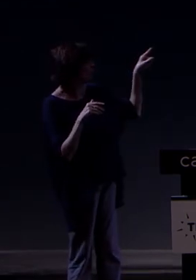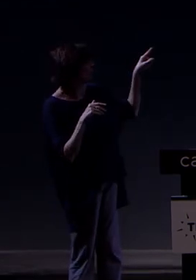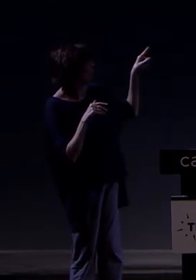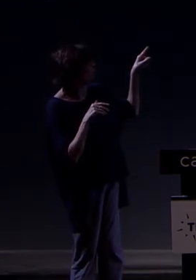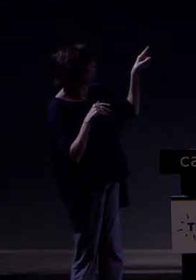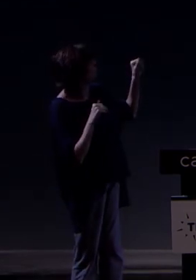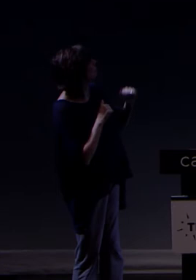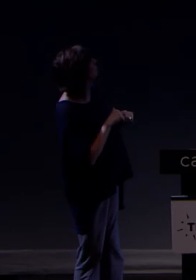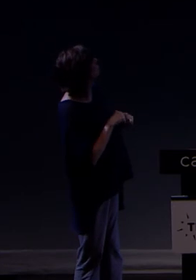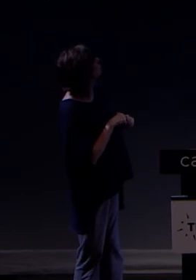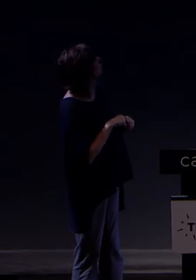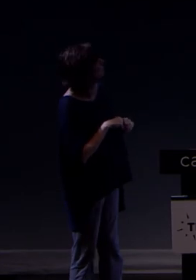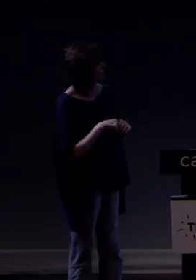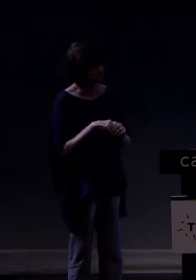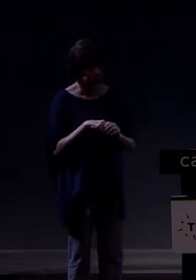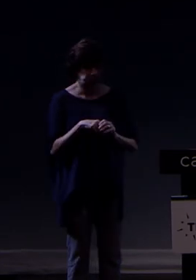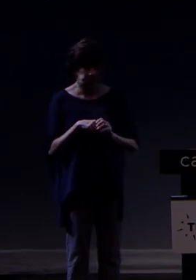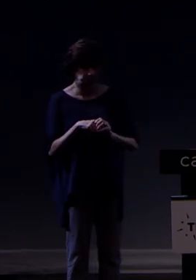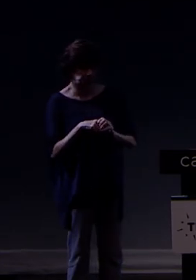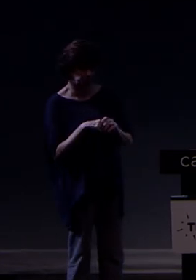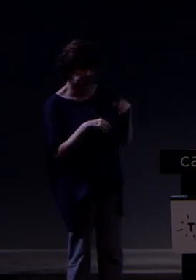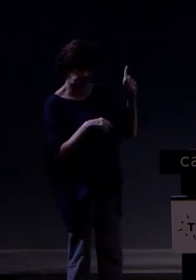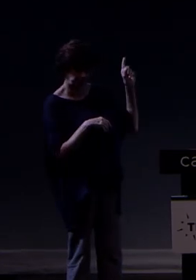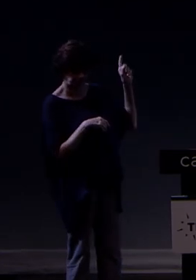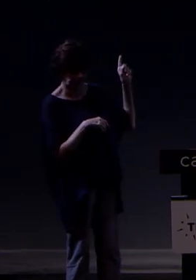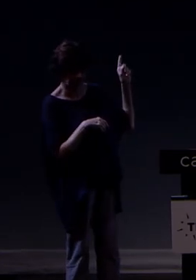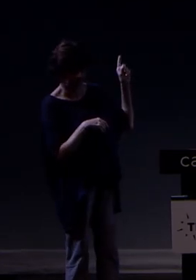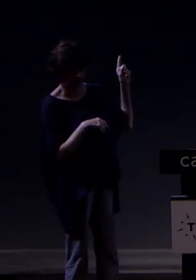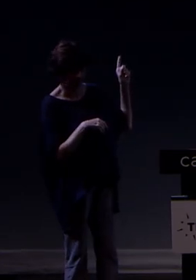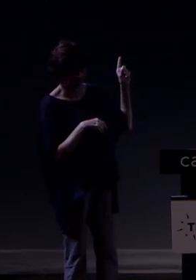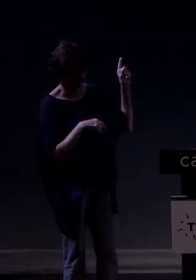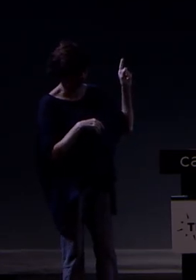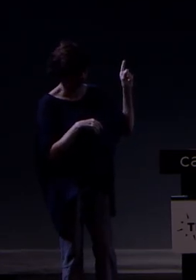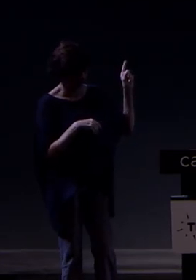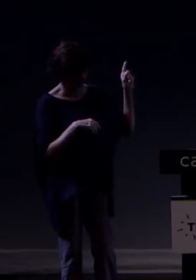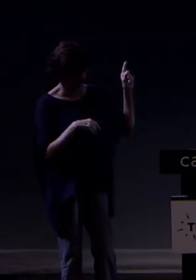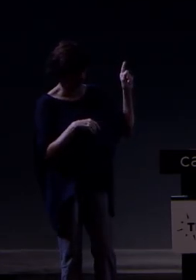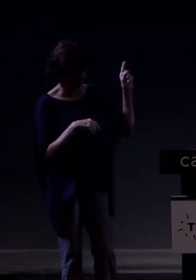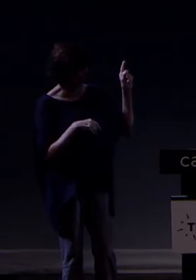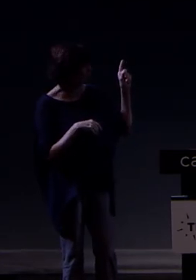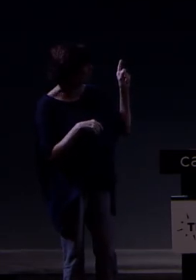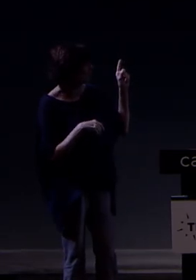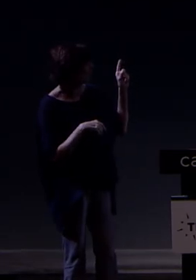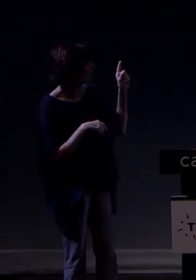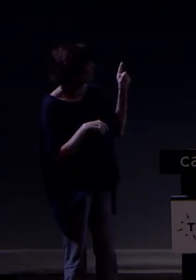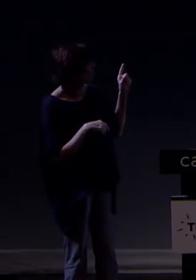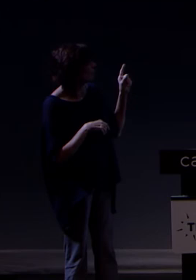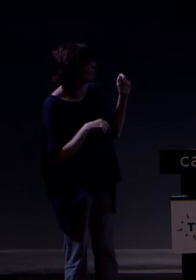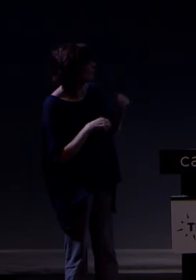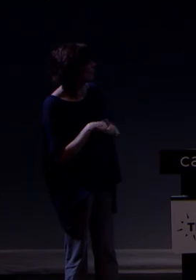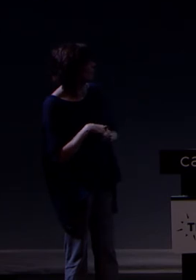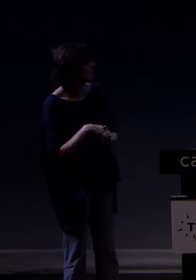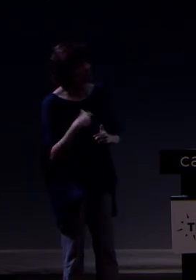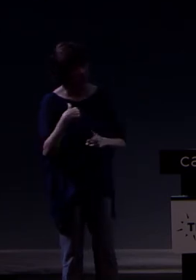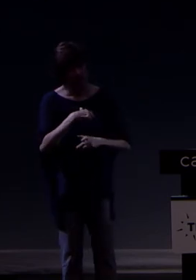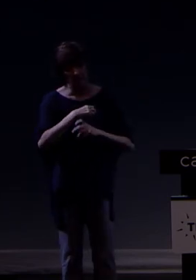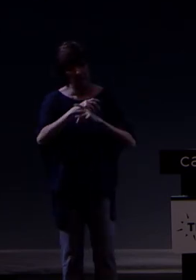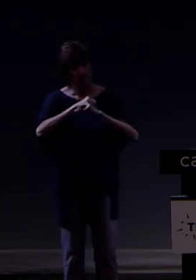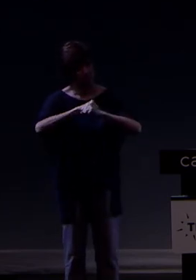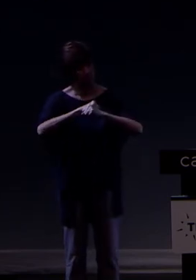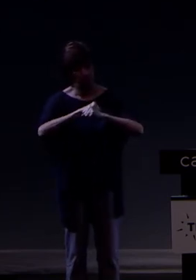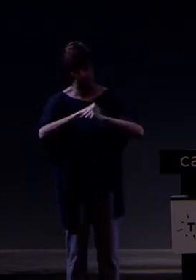Law, anything that can be digitized will be digitized. And this is something I think we have to guard very, very carefully against.